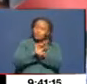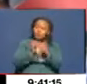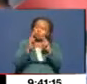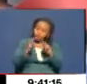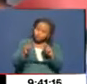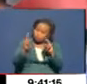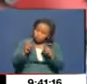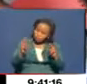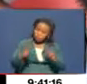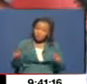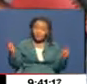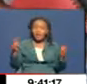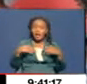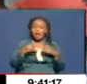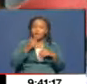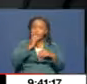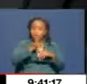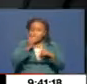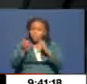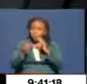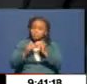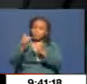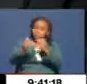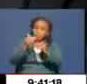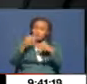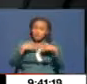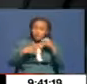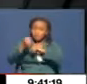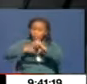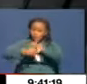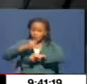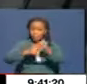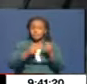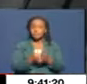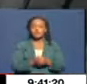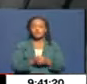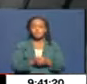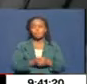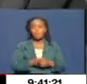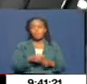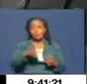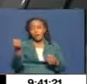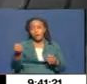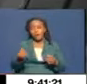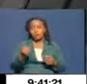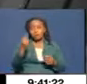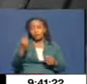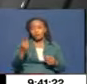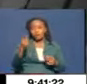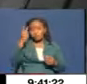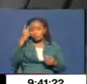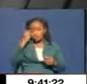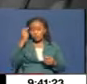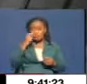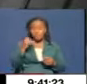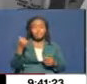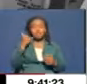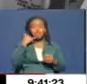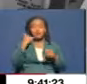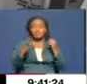is the discipline process, has been undertaken. In other news, two suspected mobile phones thieves caught on CCTV camera